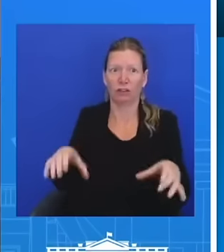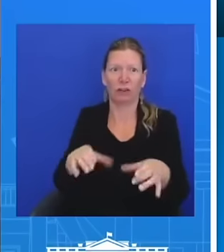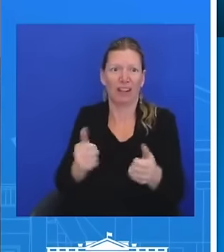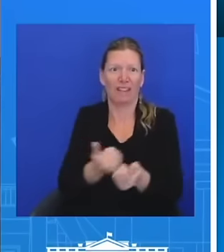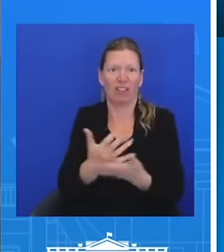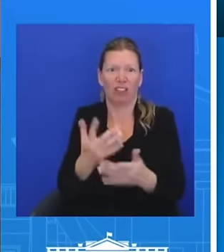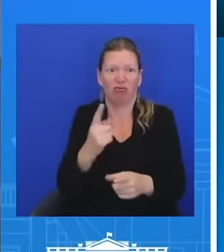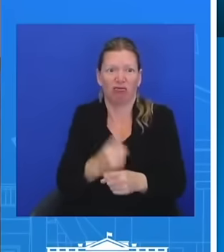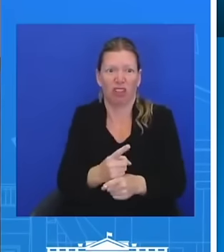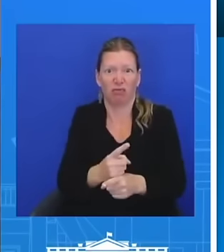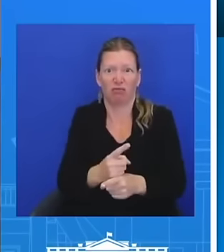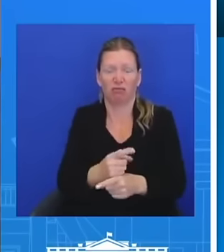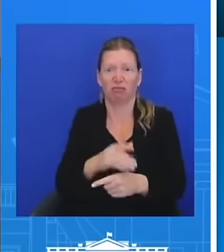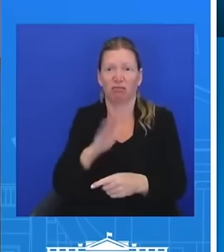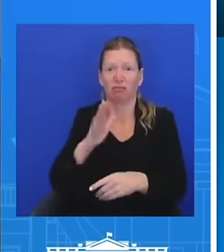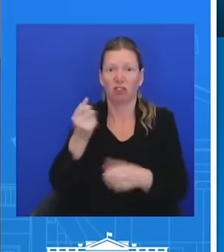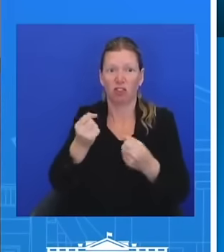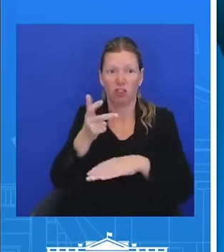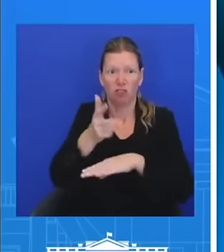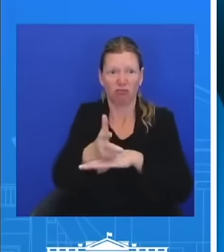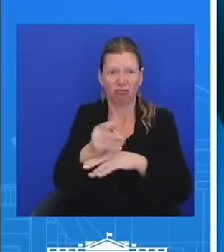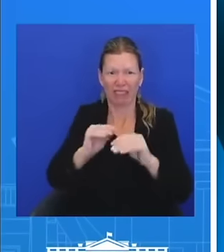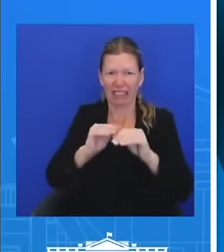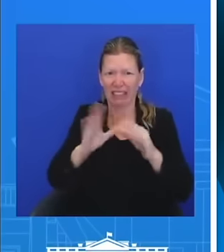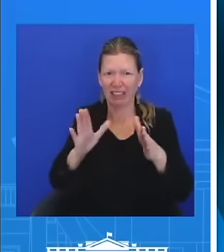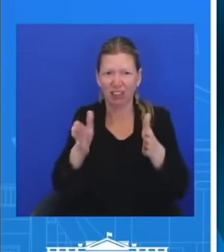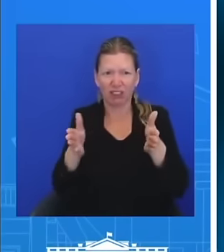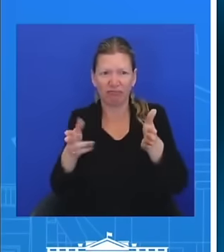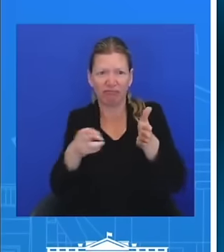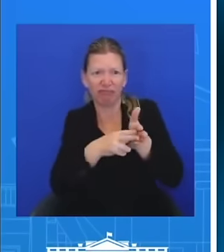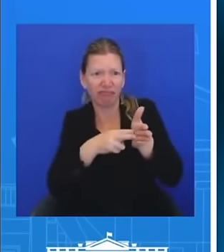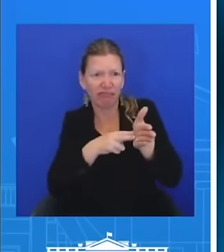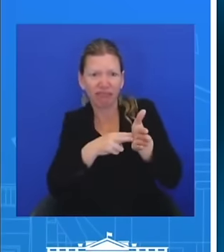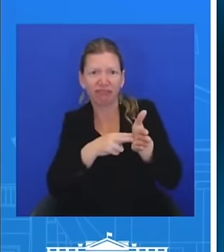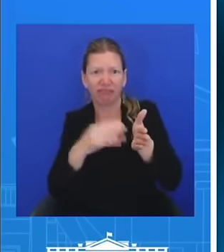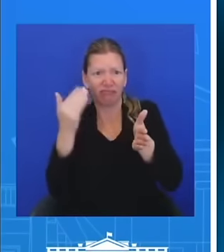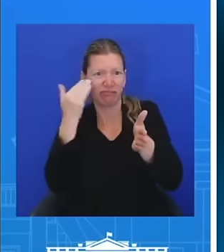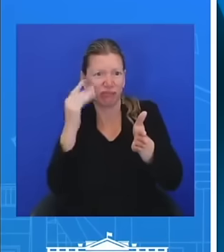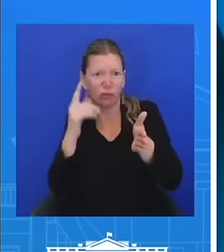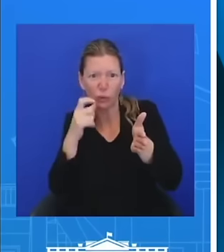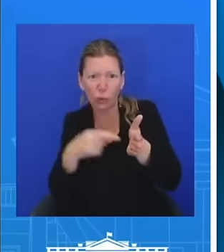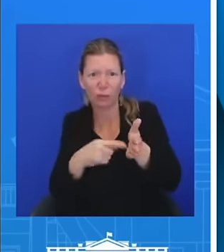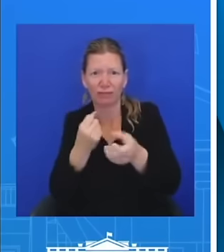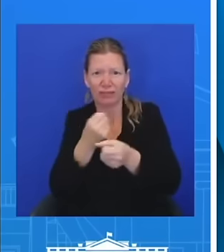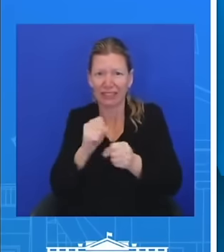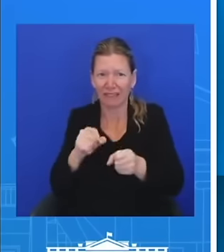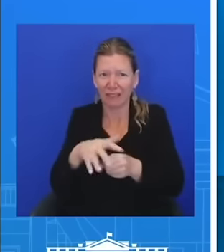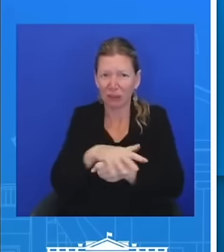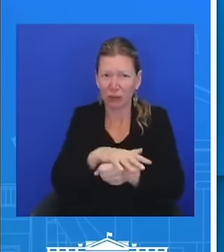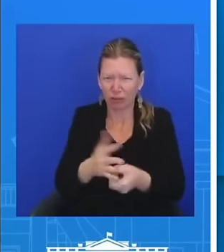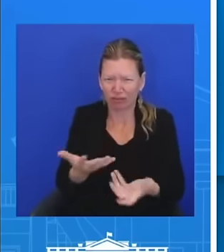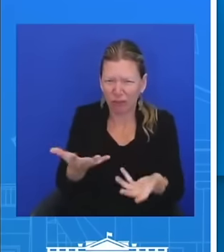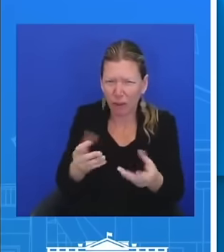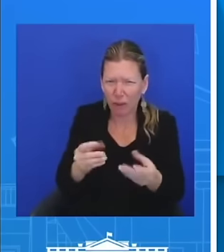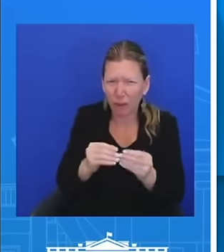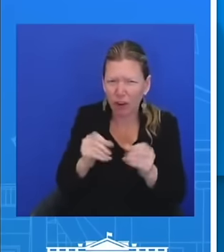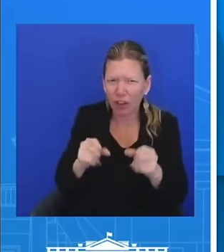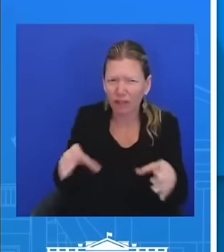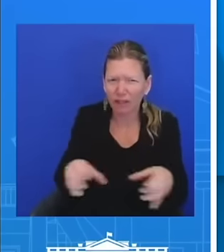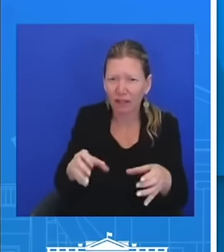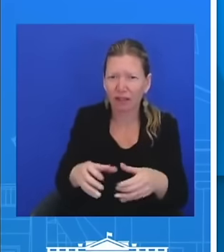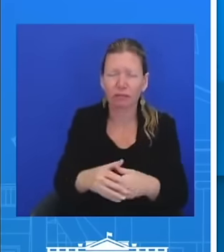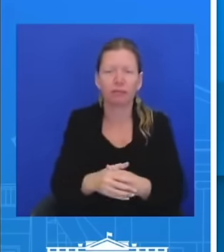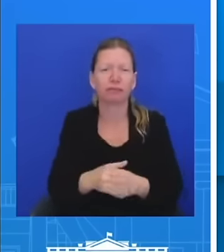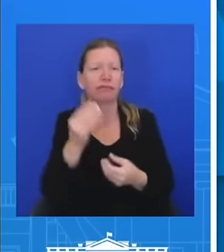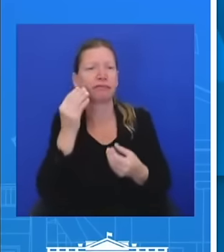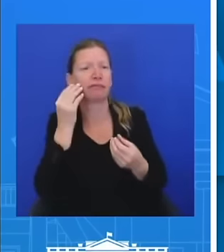zone. Yeah. What more could they have done? Yeah, it's really, it's devastating to see these images and to hear these early reports